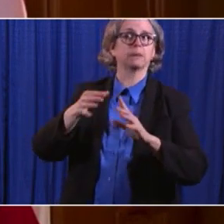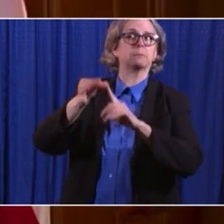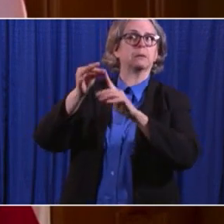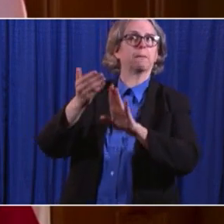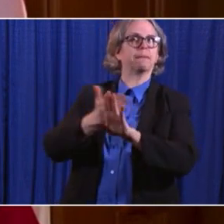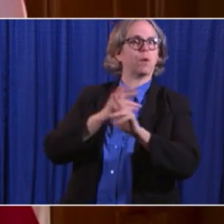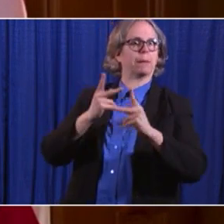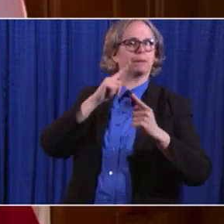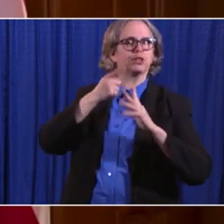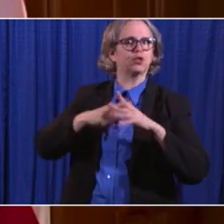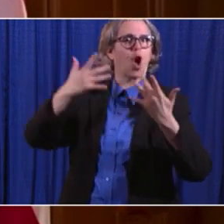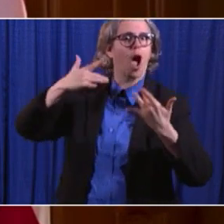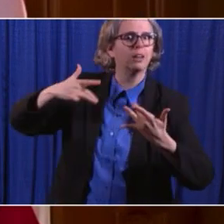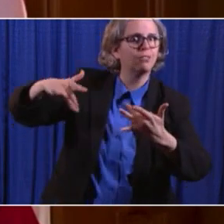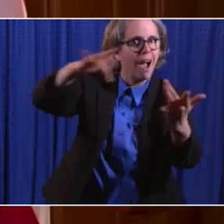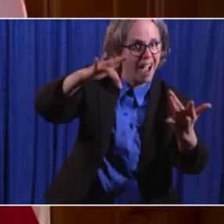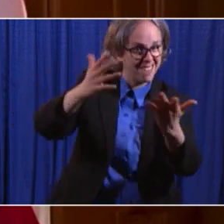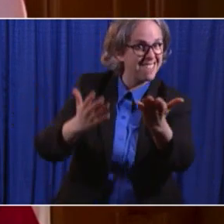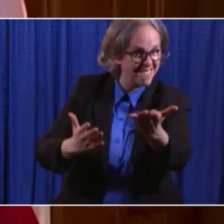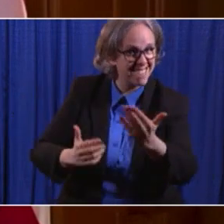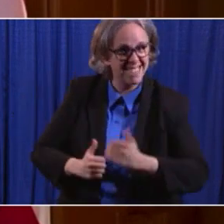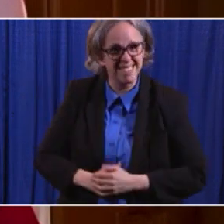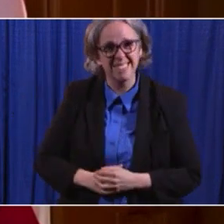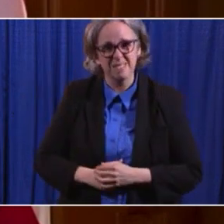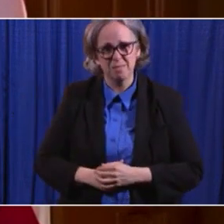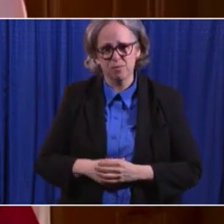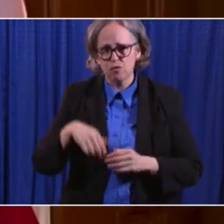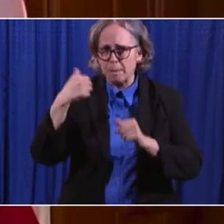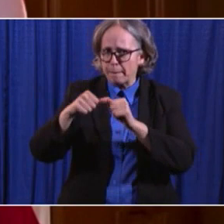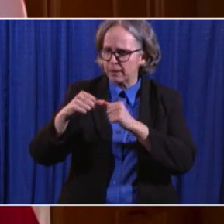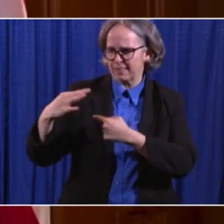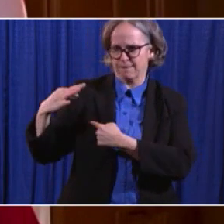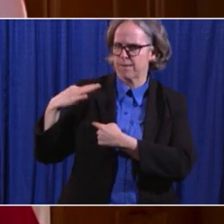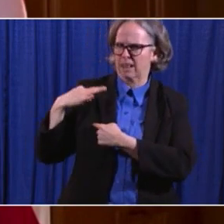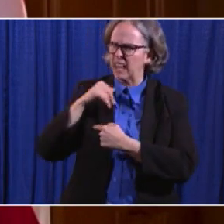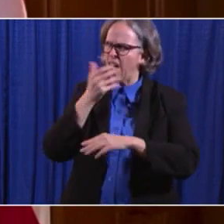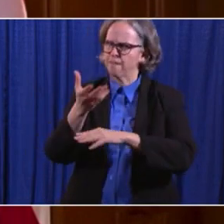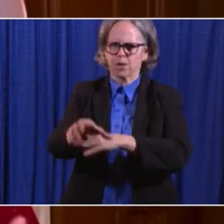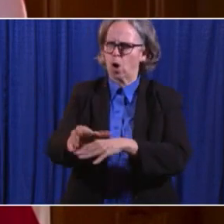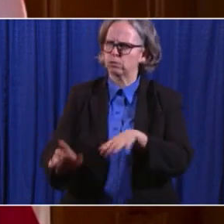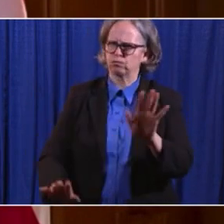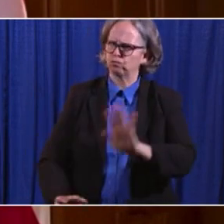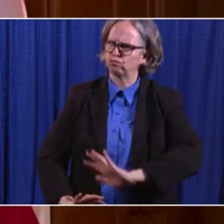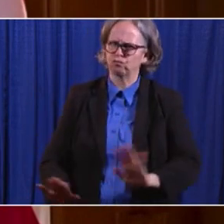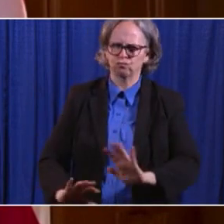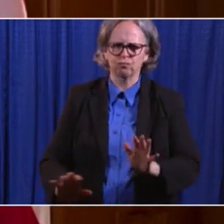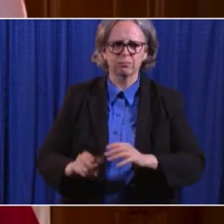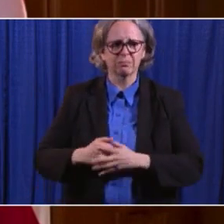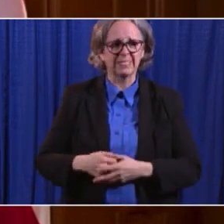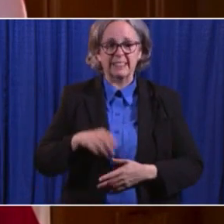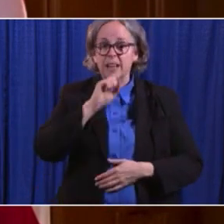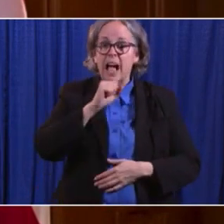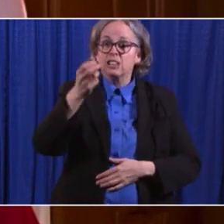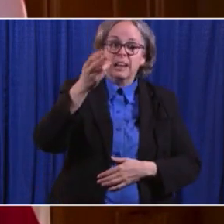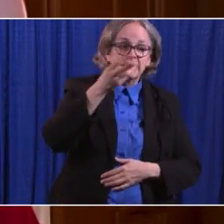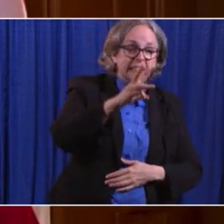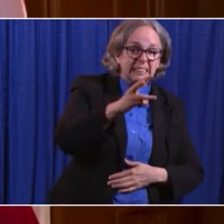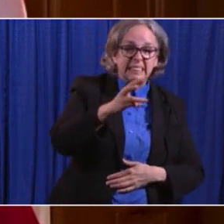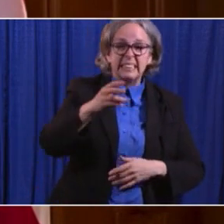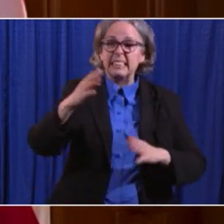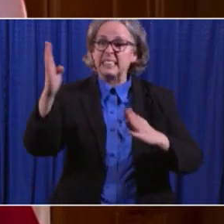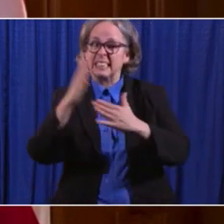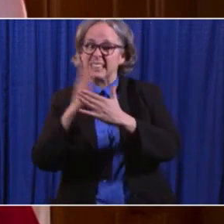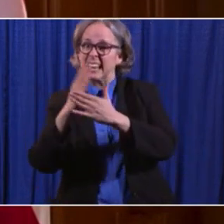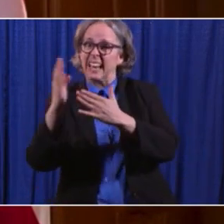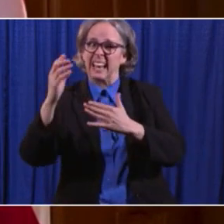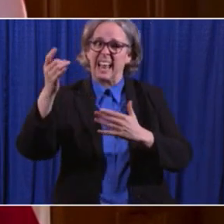up to the individuals. And in the case of the 16 and 17-year-olds, they will have to have, of course, a permission slip brought